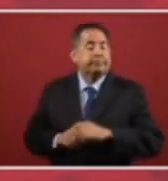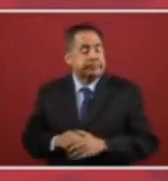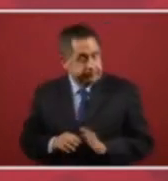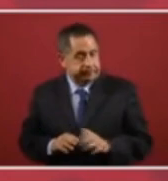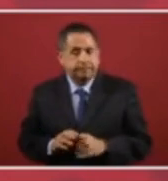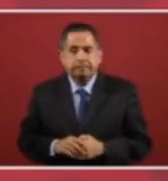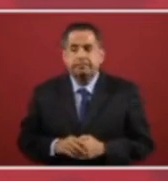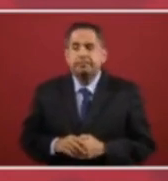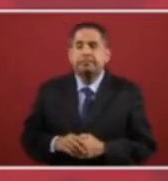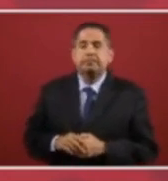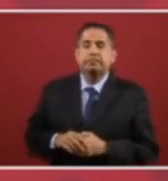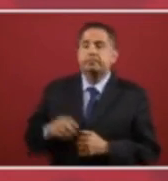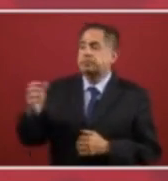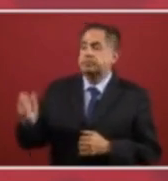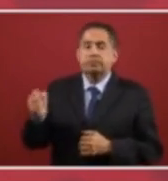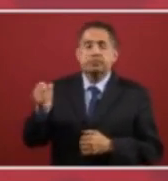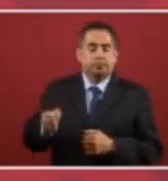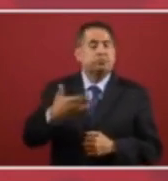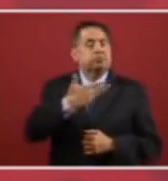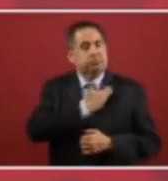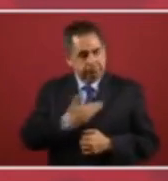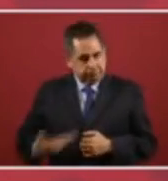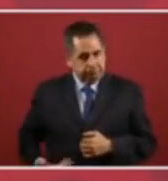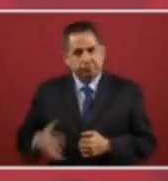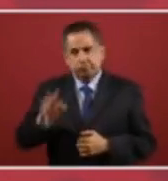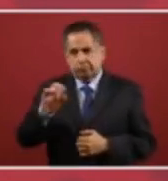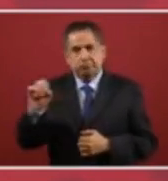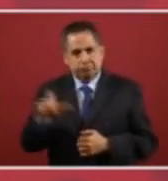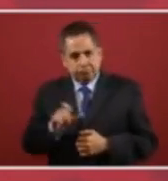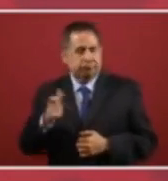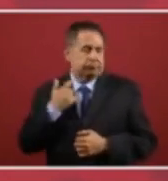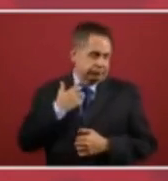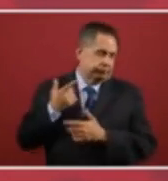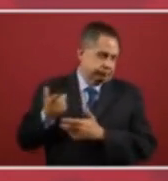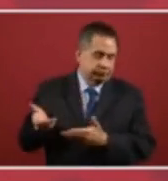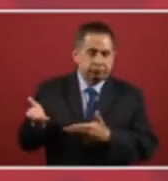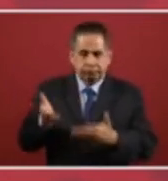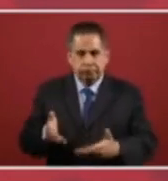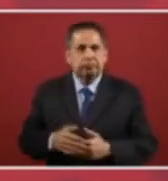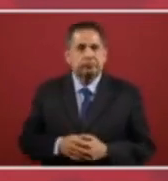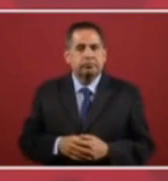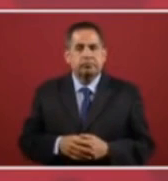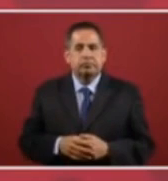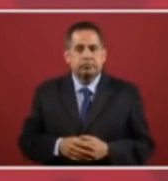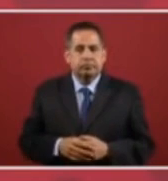llega a la presidencia. When he got to his presidency,